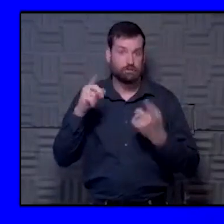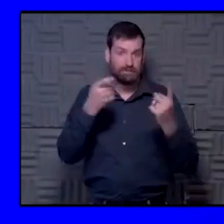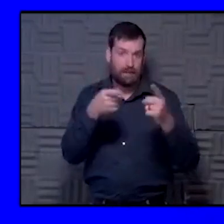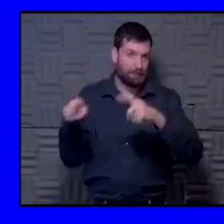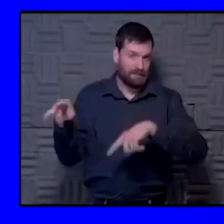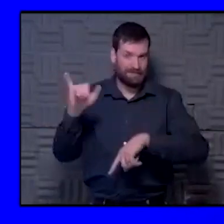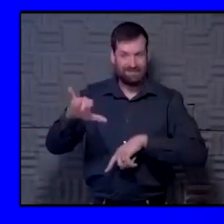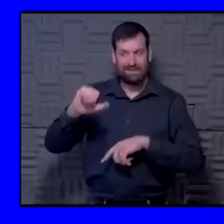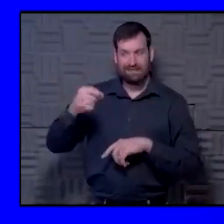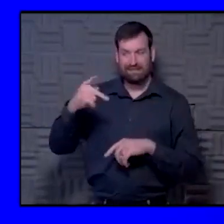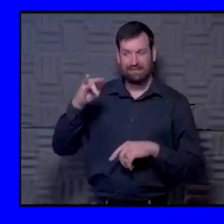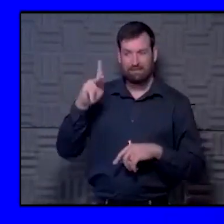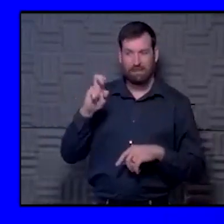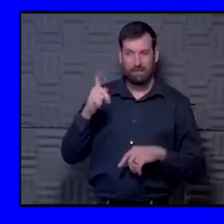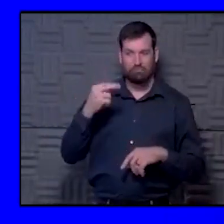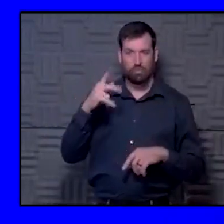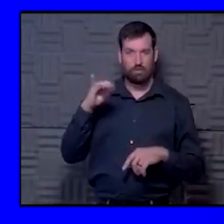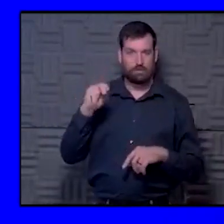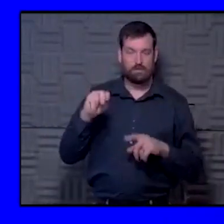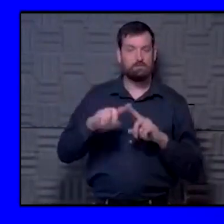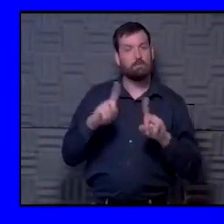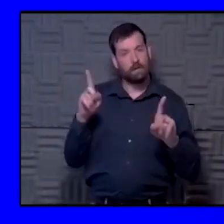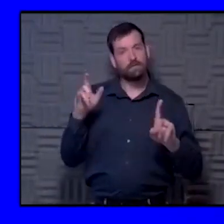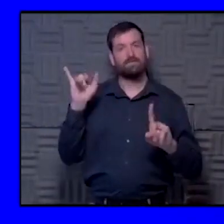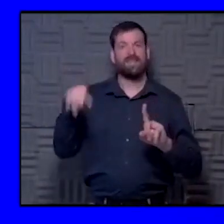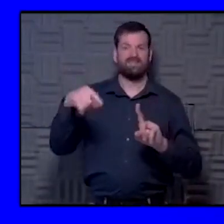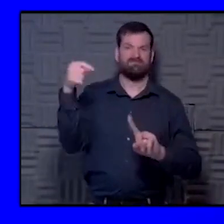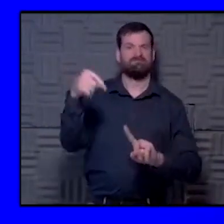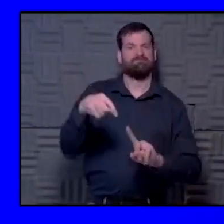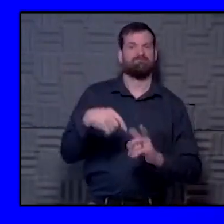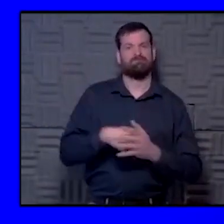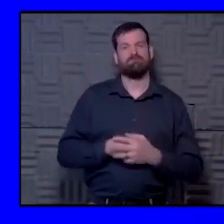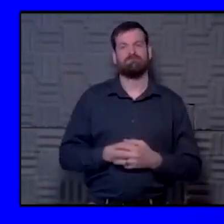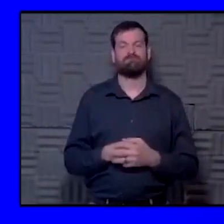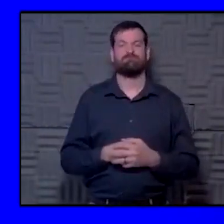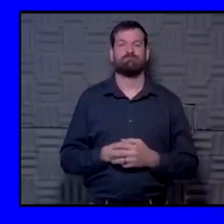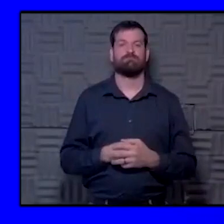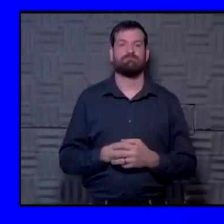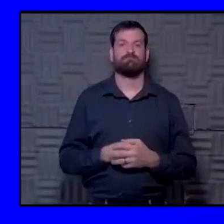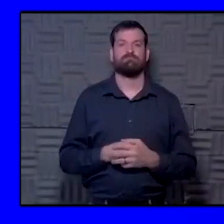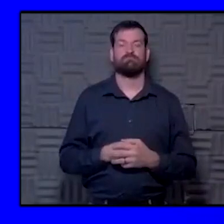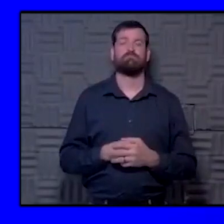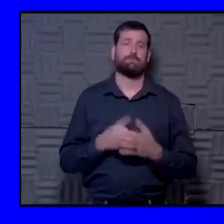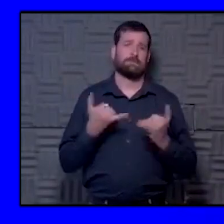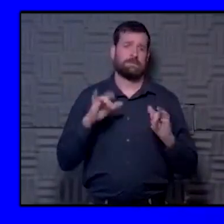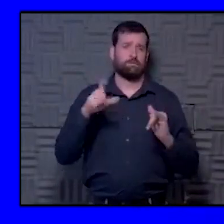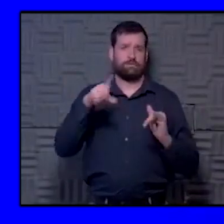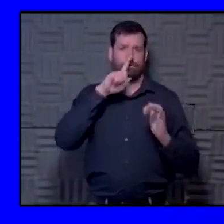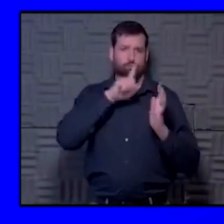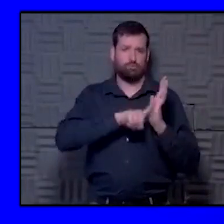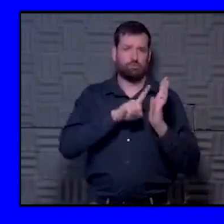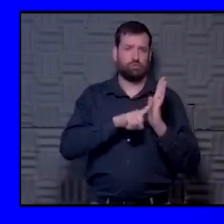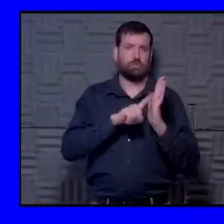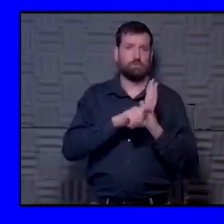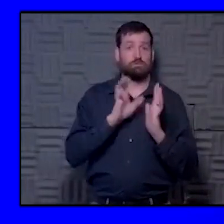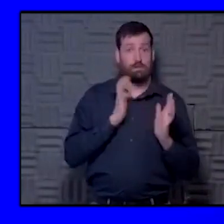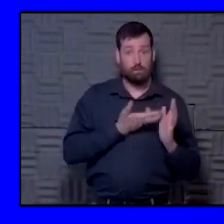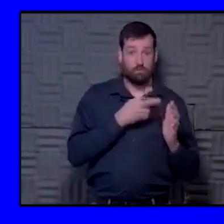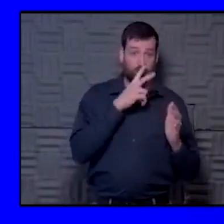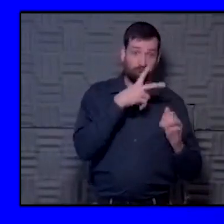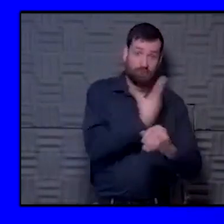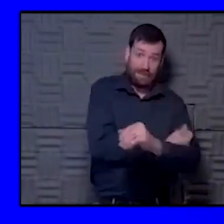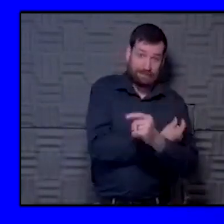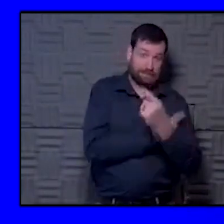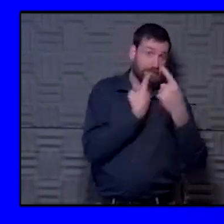of that spike protein. But that is mainly what it is. So I think we still need to look to see how efficacious our vaccines